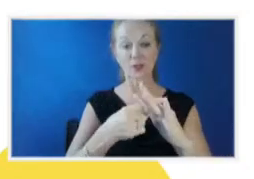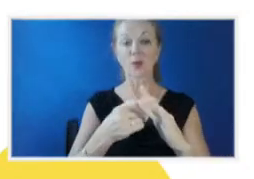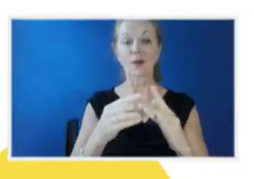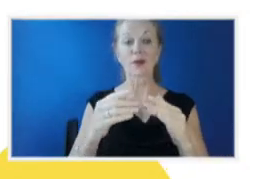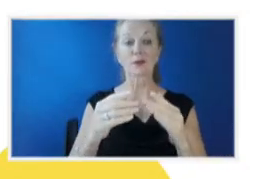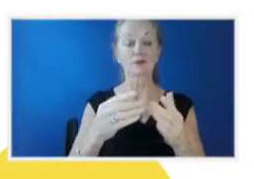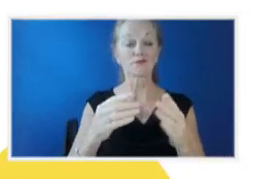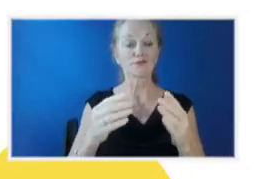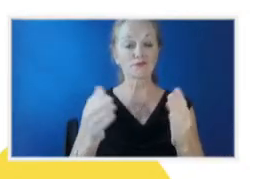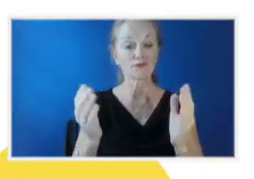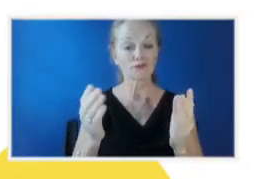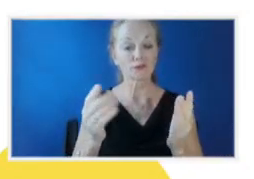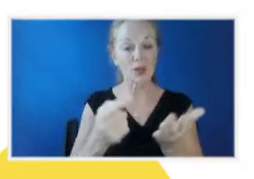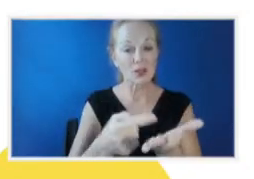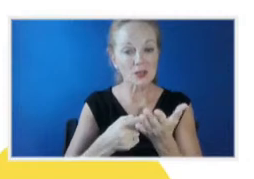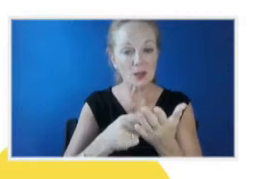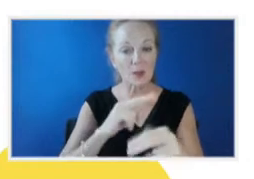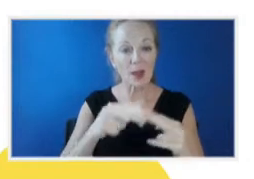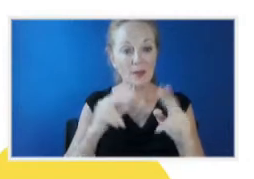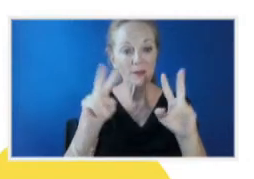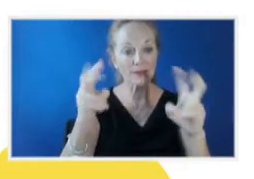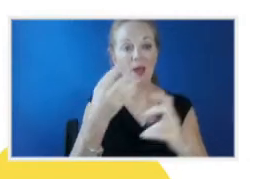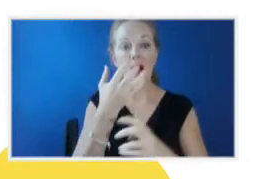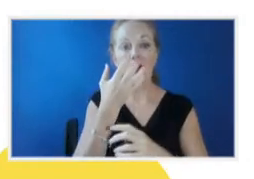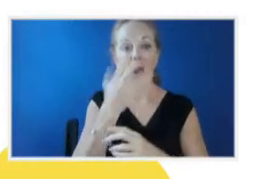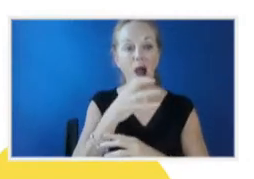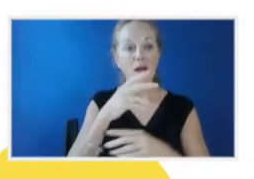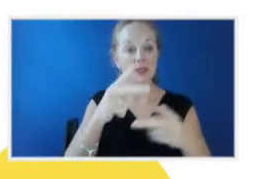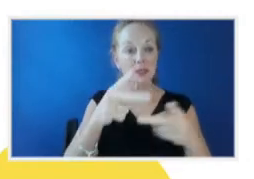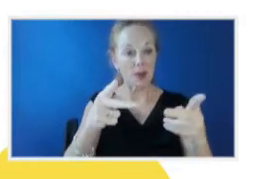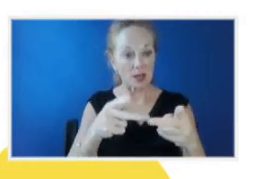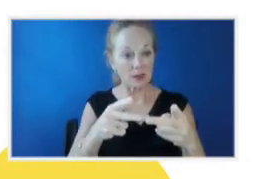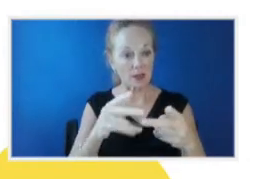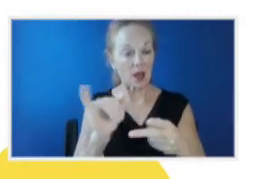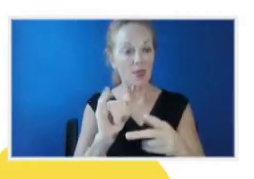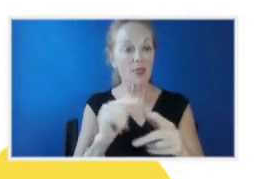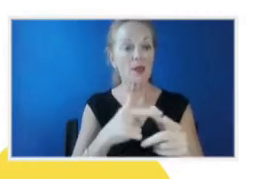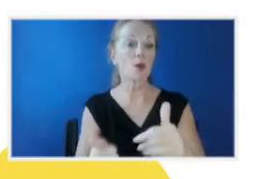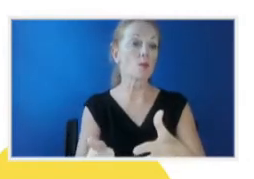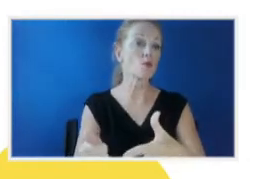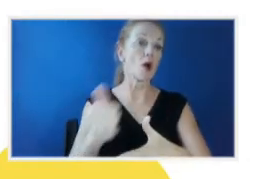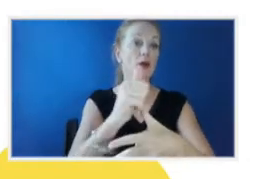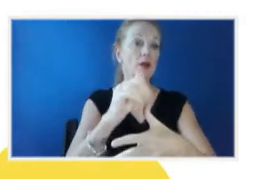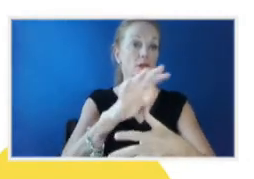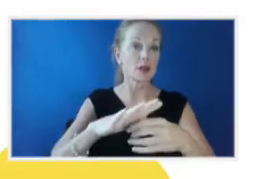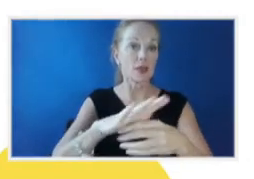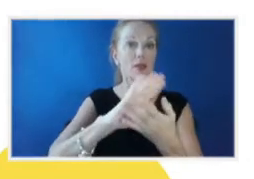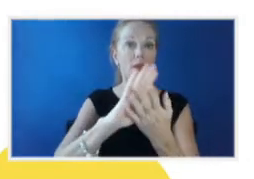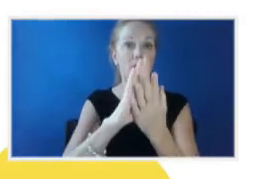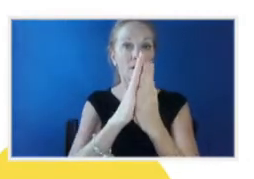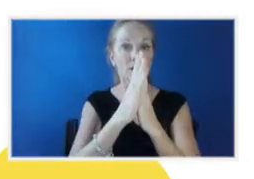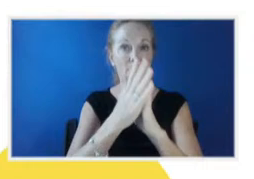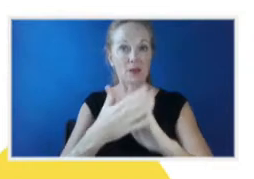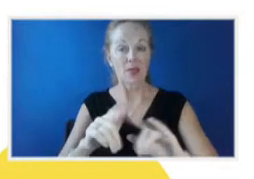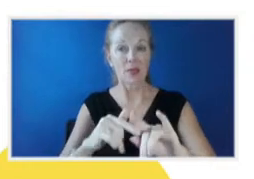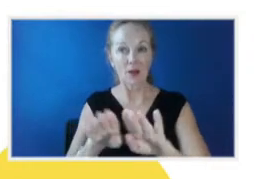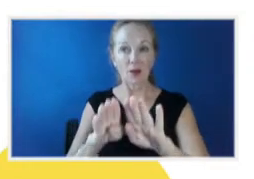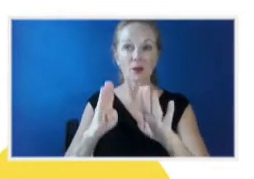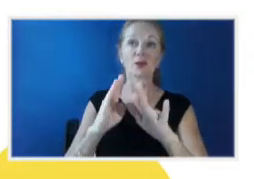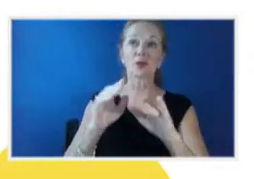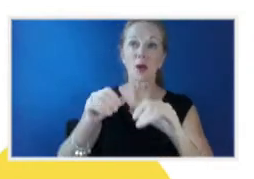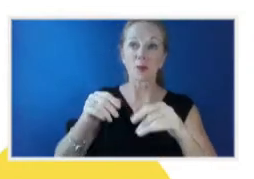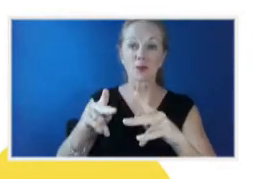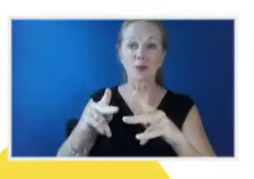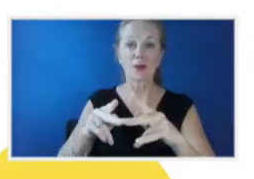conversations about hot spots, and then there were priority areas, and then they morphed into our corridors of opportunity, which we have